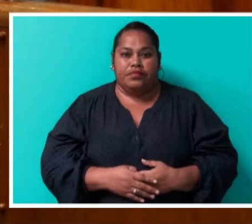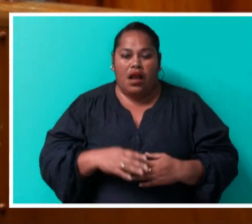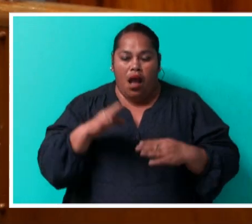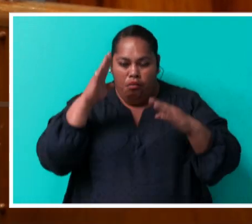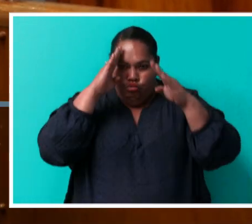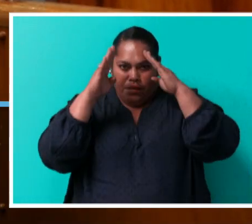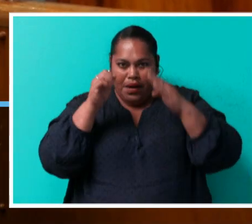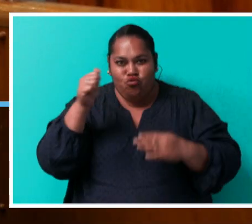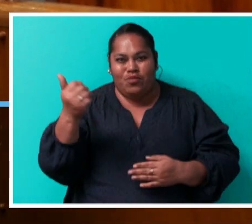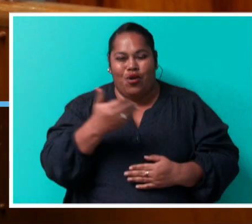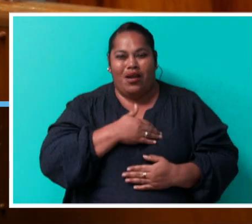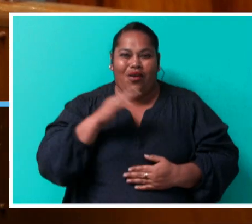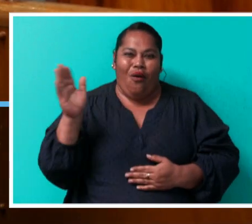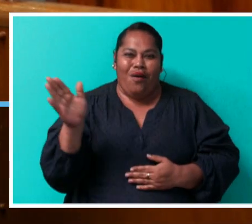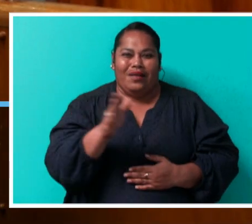to you all.